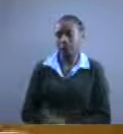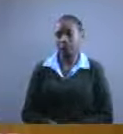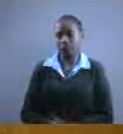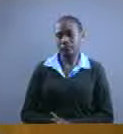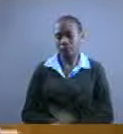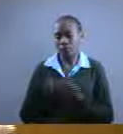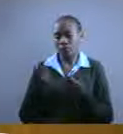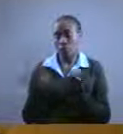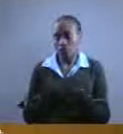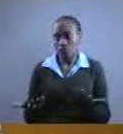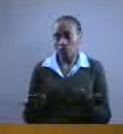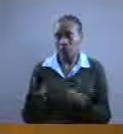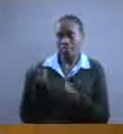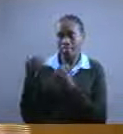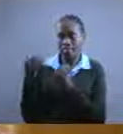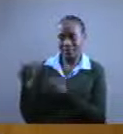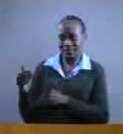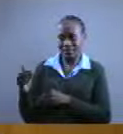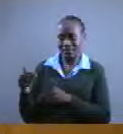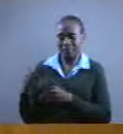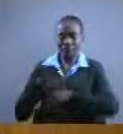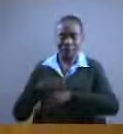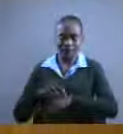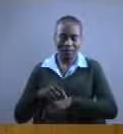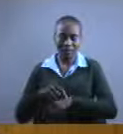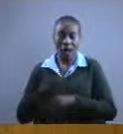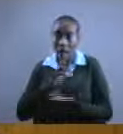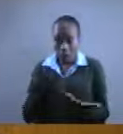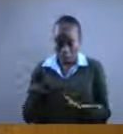by giving them experience.